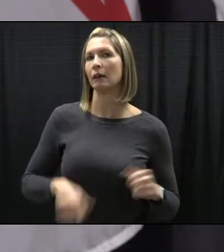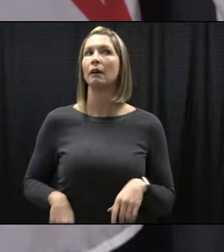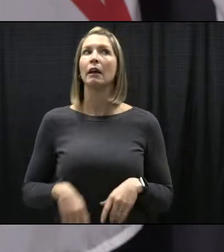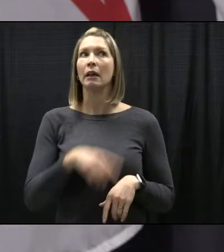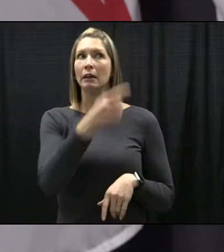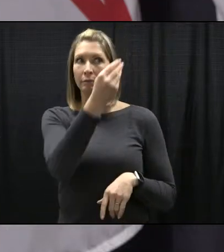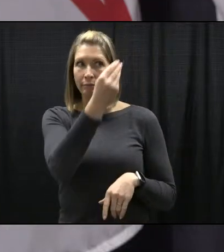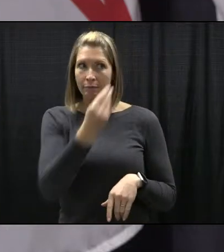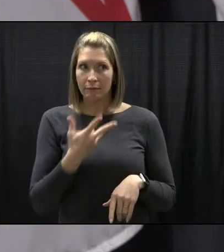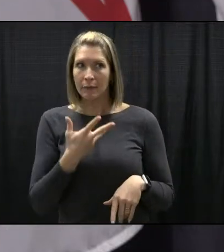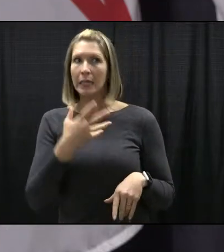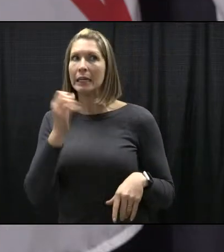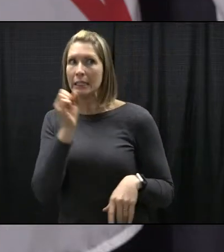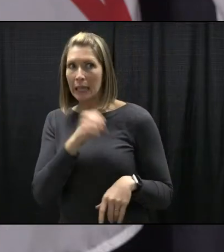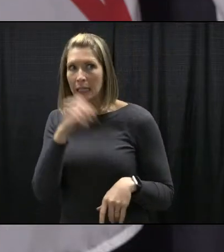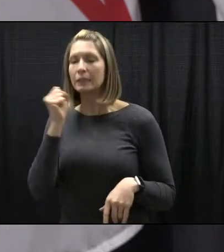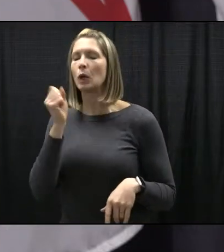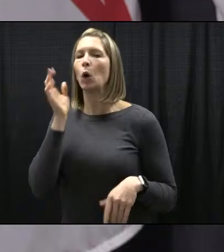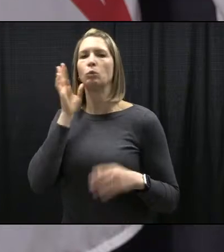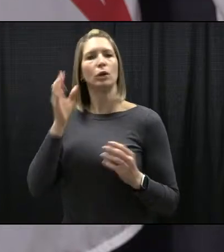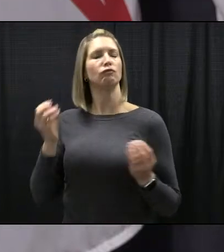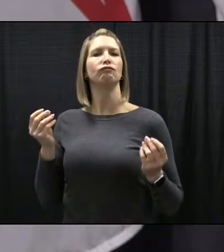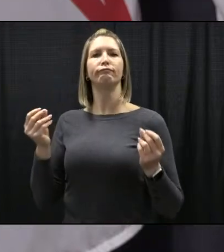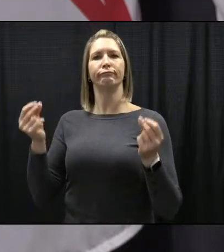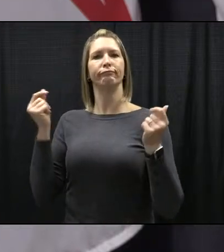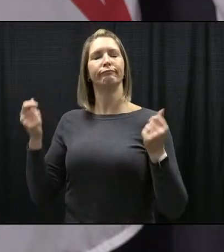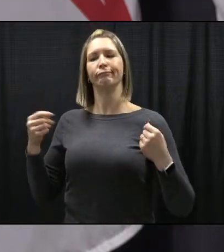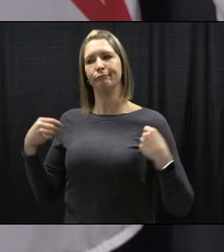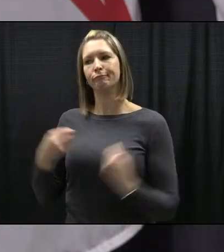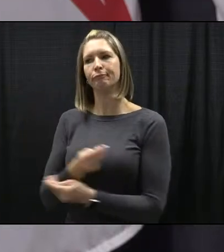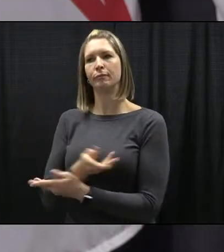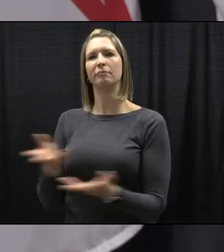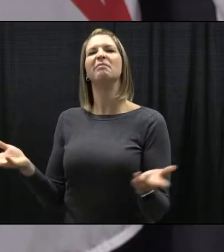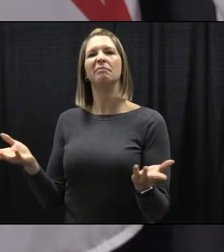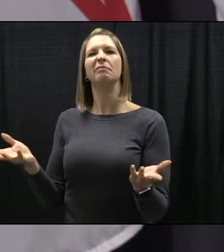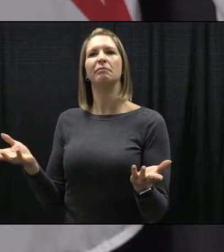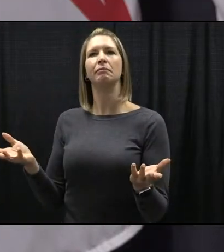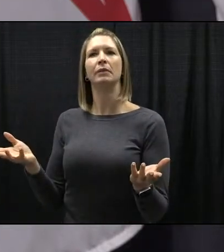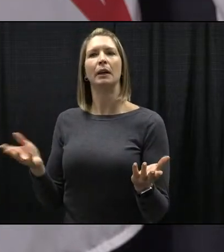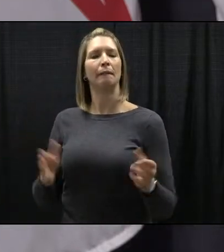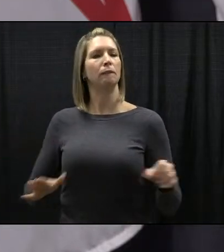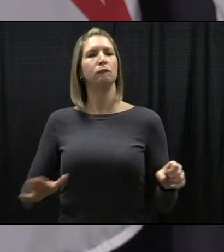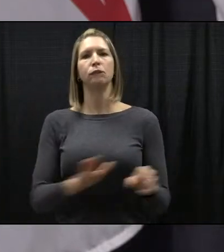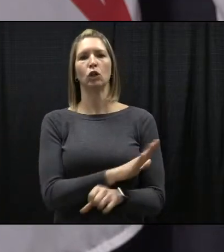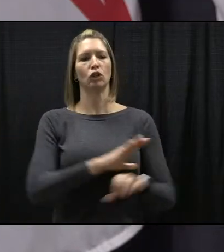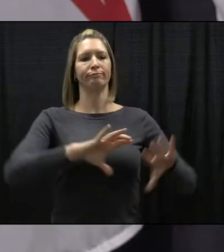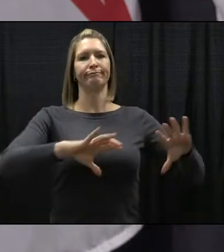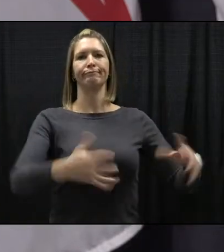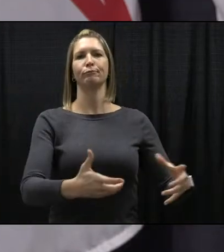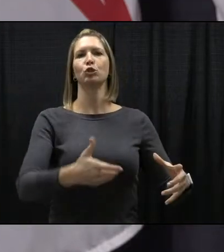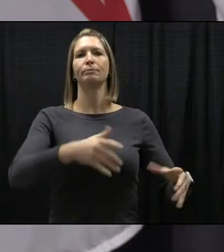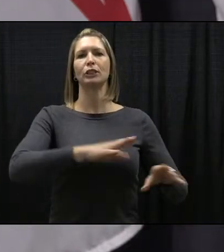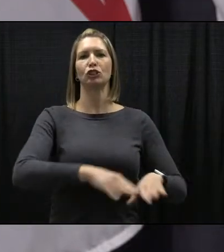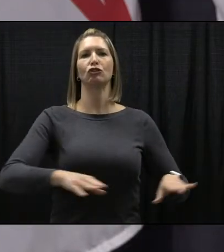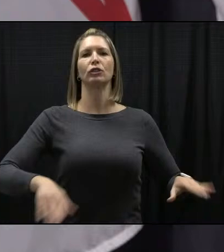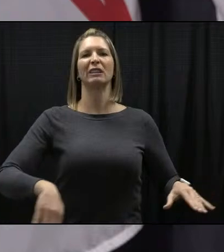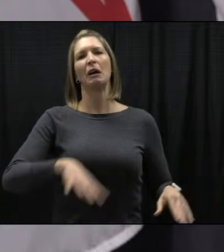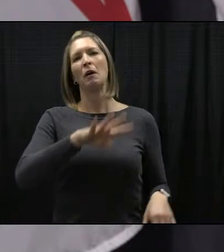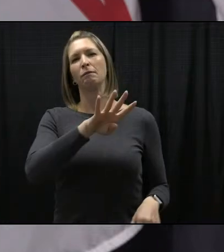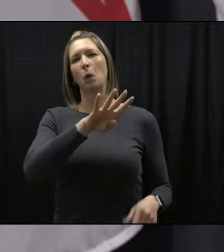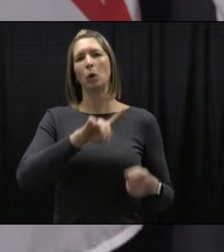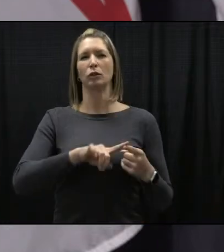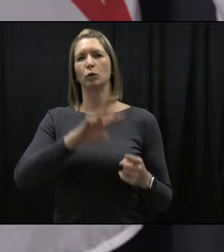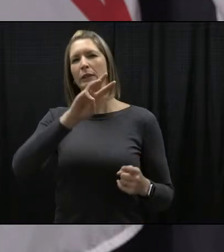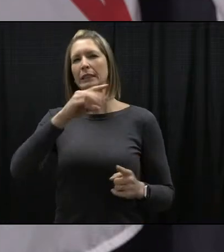from Health Canada and NACI, and we anticipate it will be 4 to 6 months to have this age group immunized. Provided that the